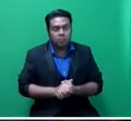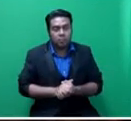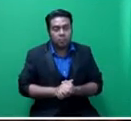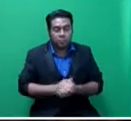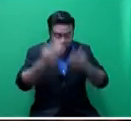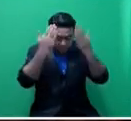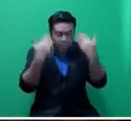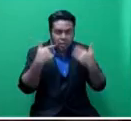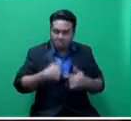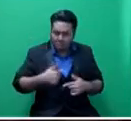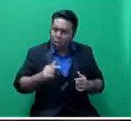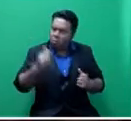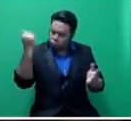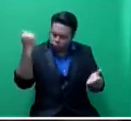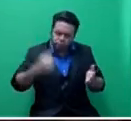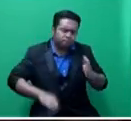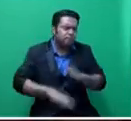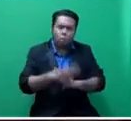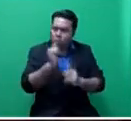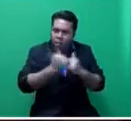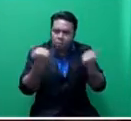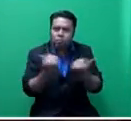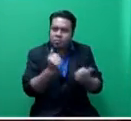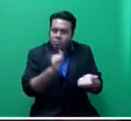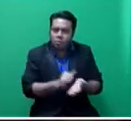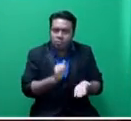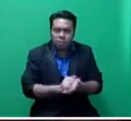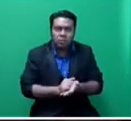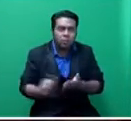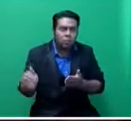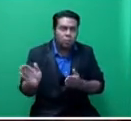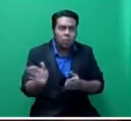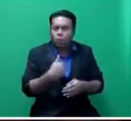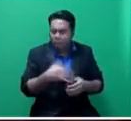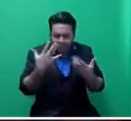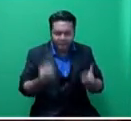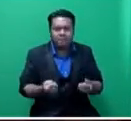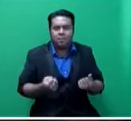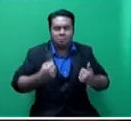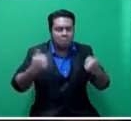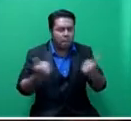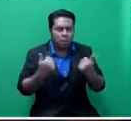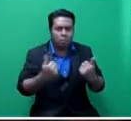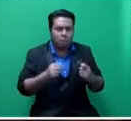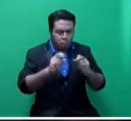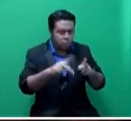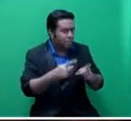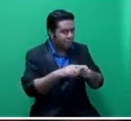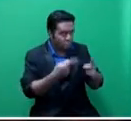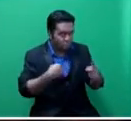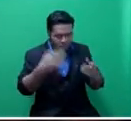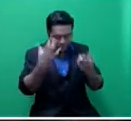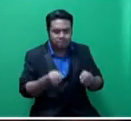I totally agree with the Honorable Ngavoka and the other honorable members that we have a lot of potential. But I want to